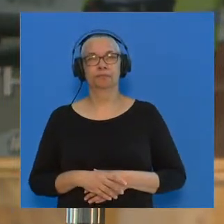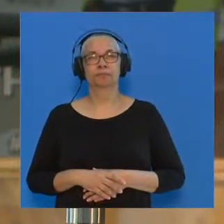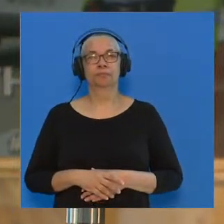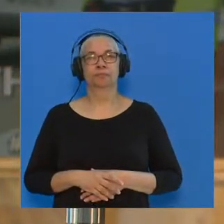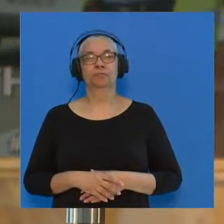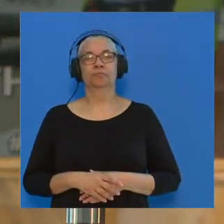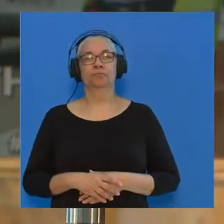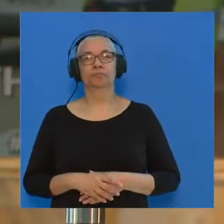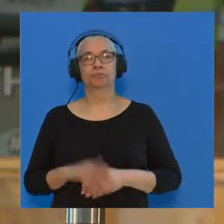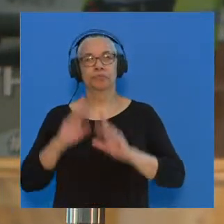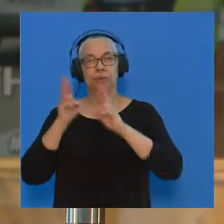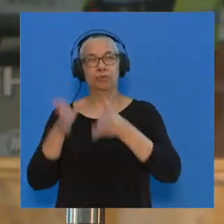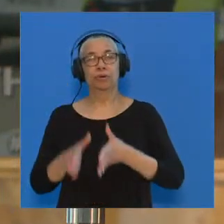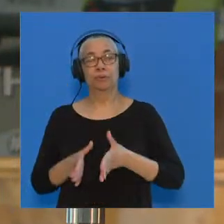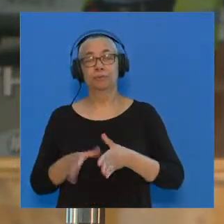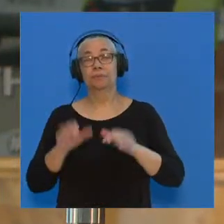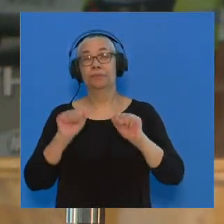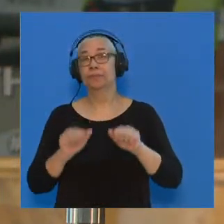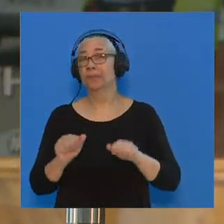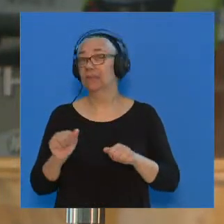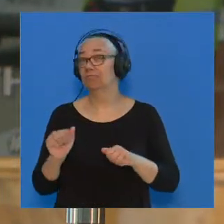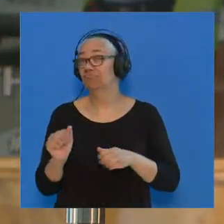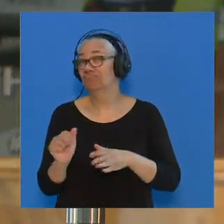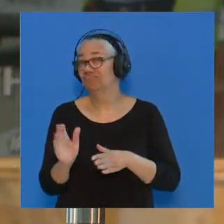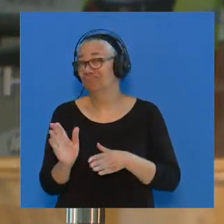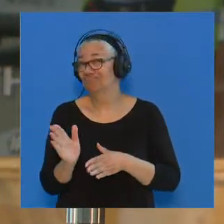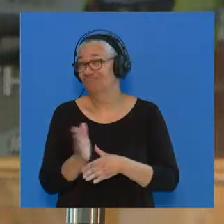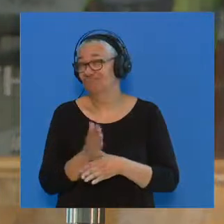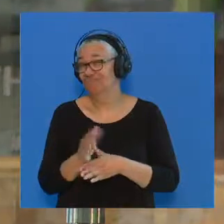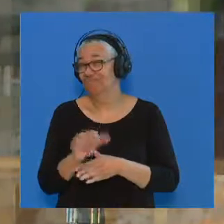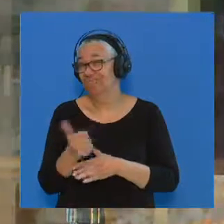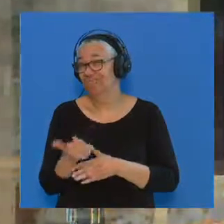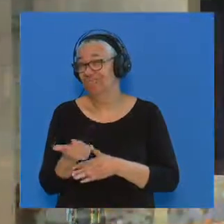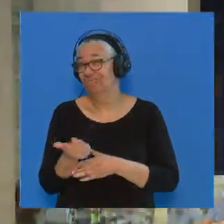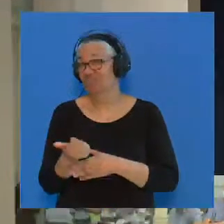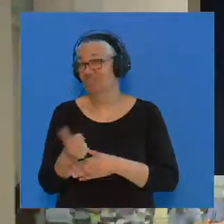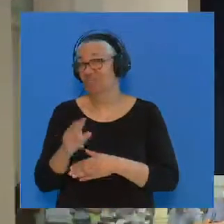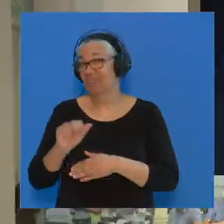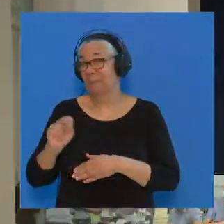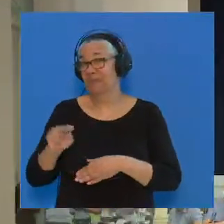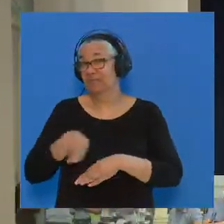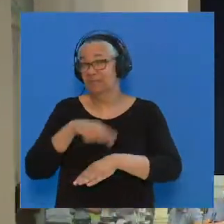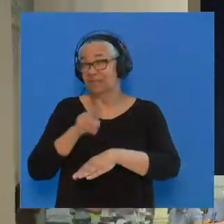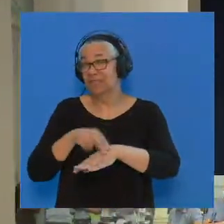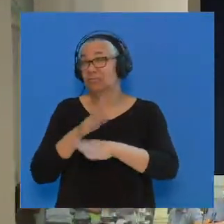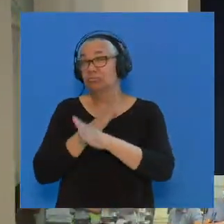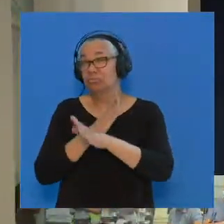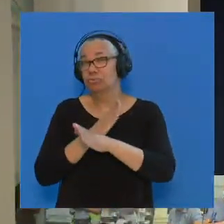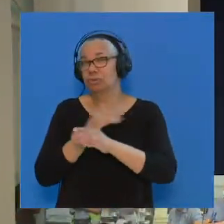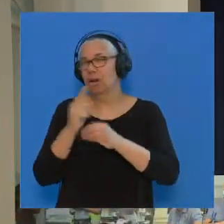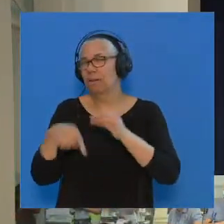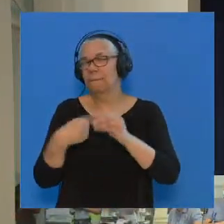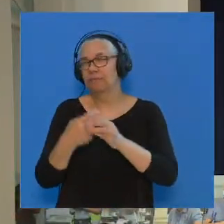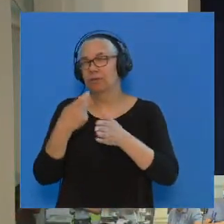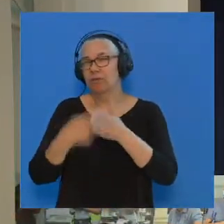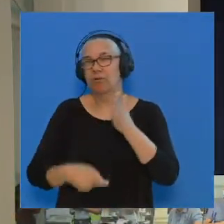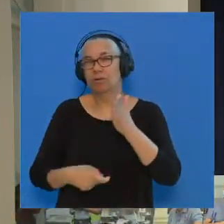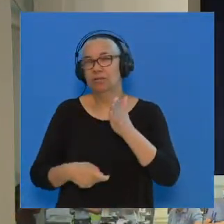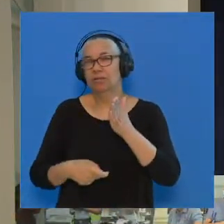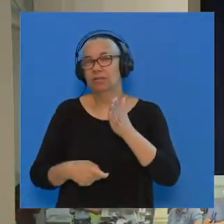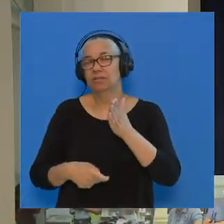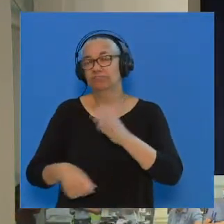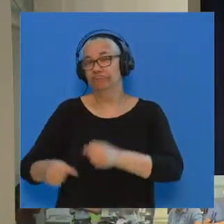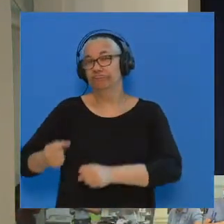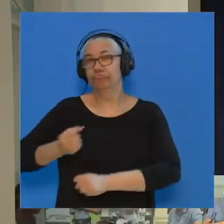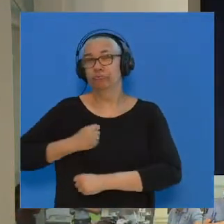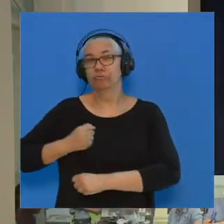Can you share anything, Minister of National Security, on the cost base of the Royal Bermuda